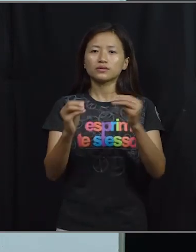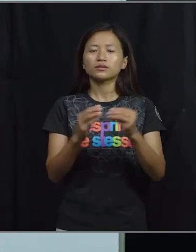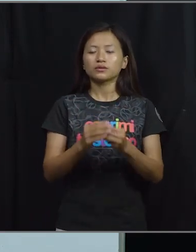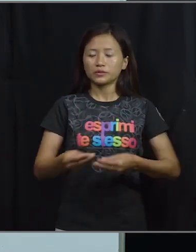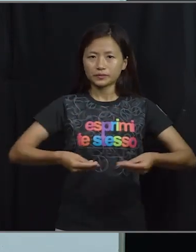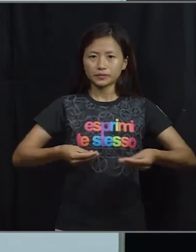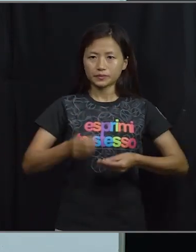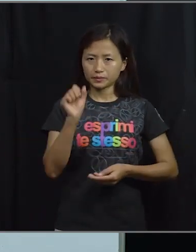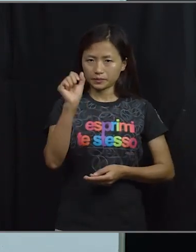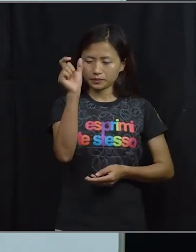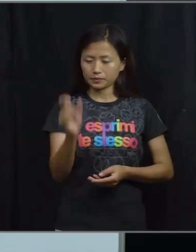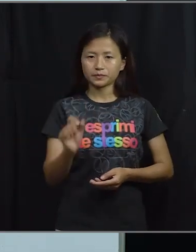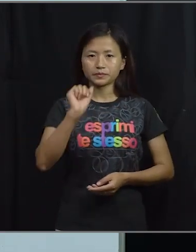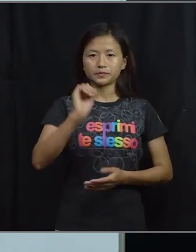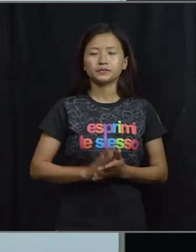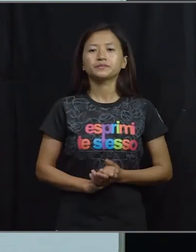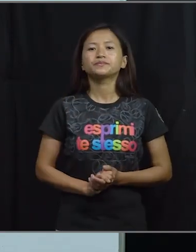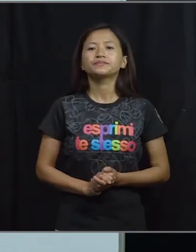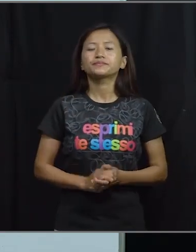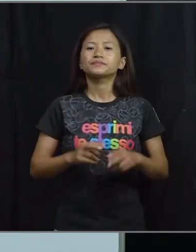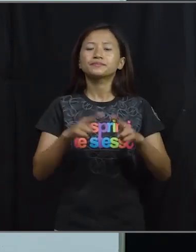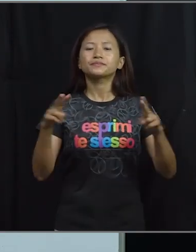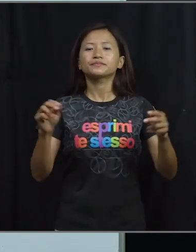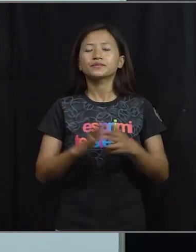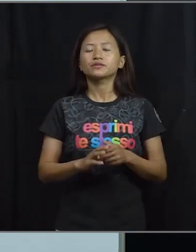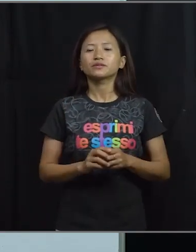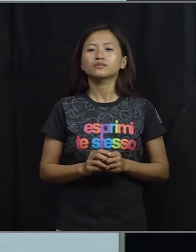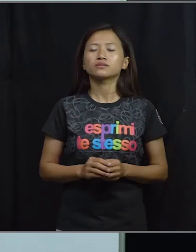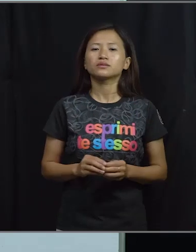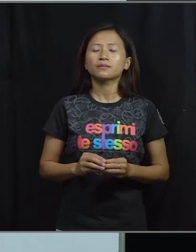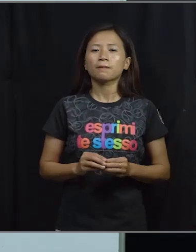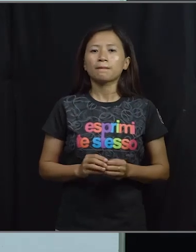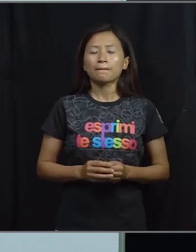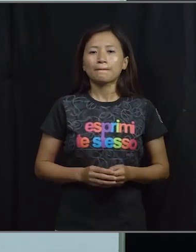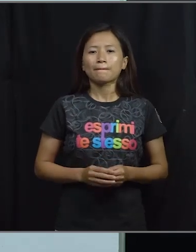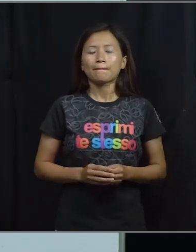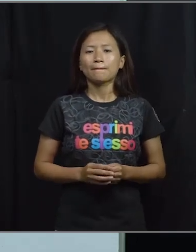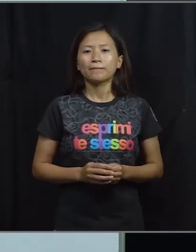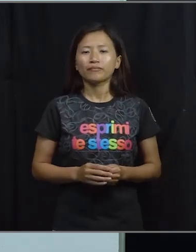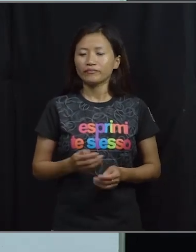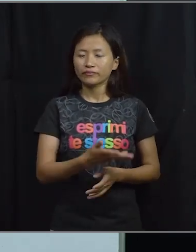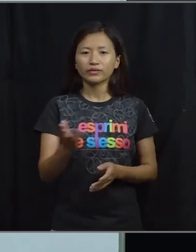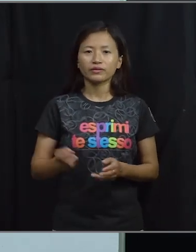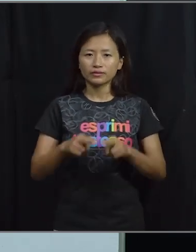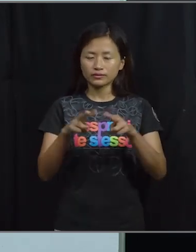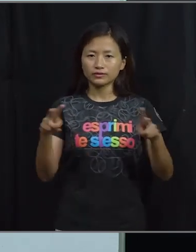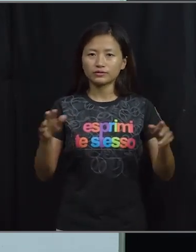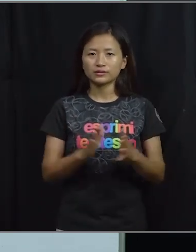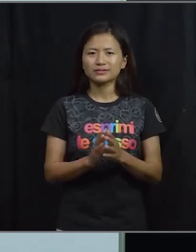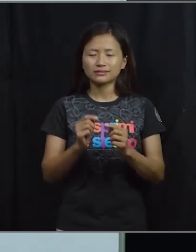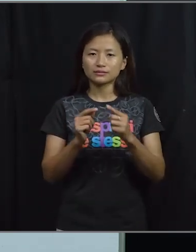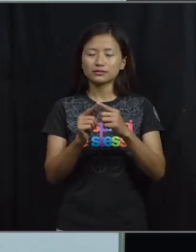entrepreneur and different types of entrepreneurs and enterprises. So there are different types